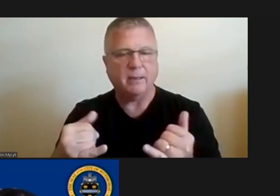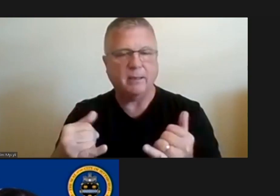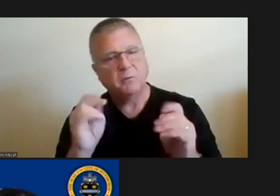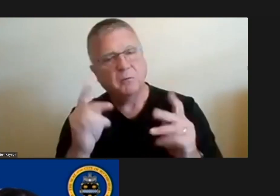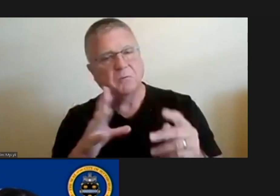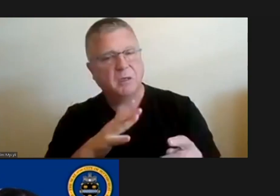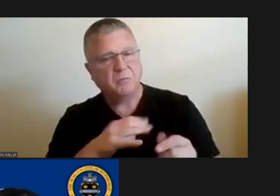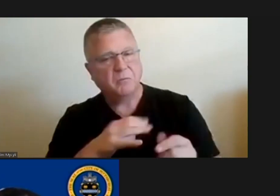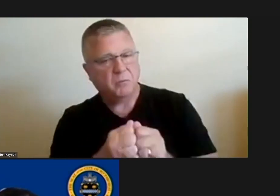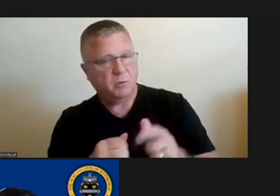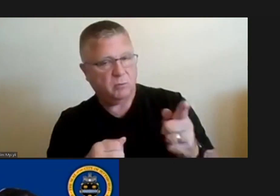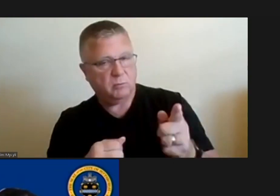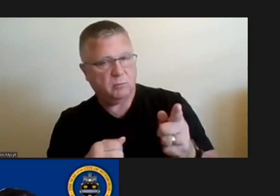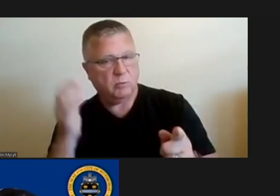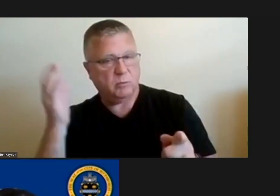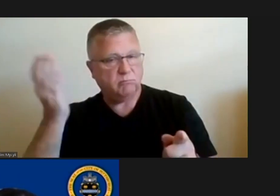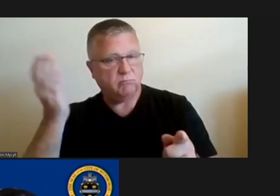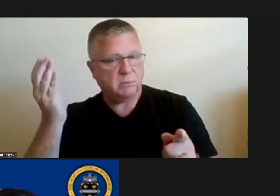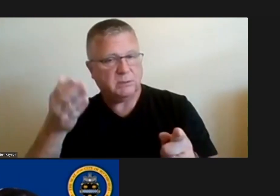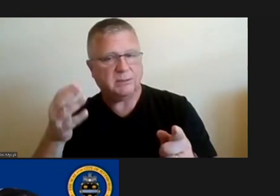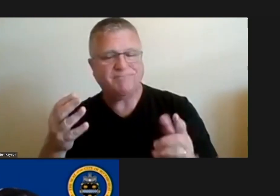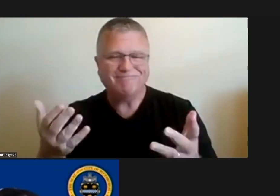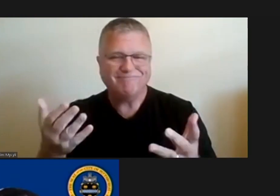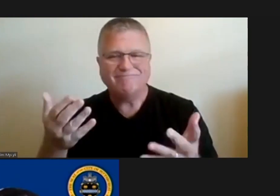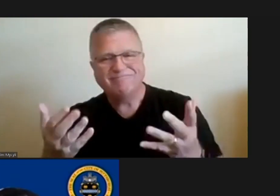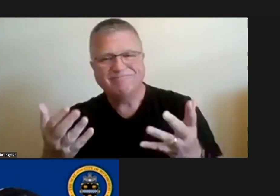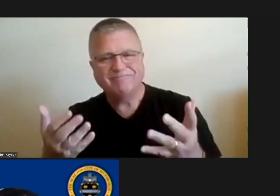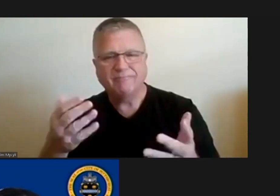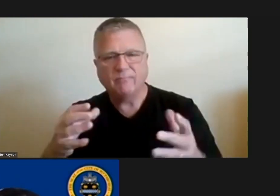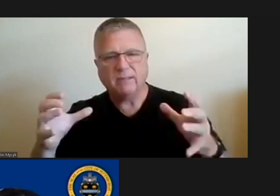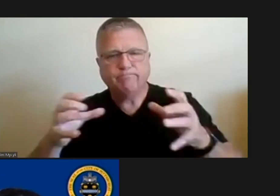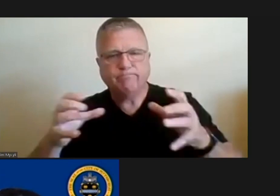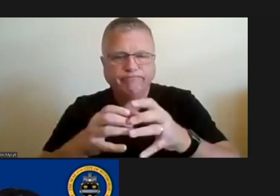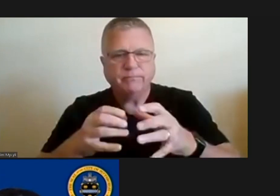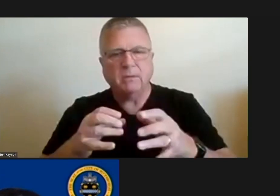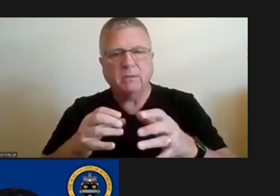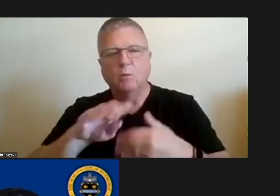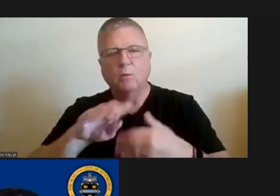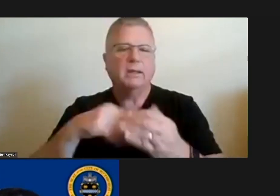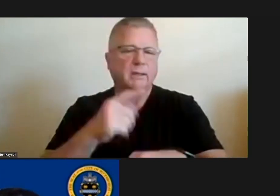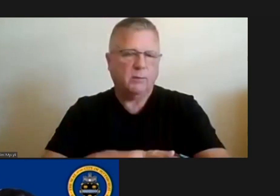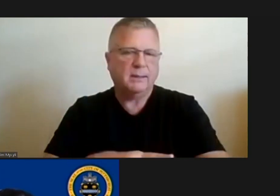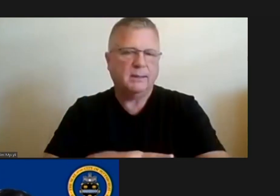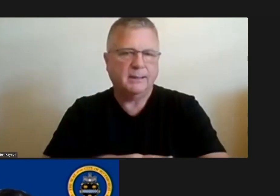you, we'll present them sort of all at once, and